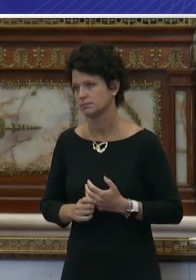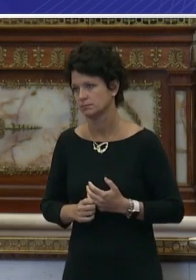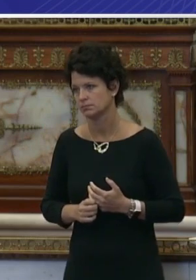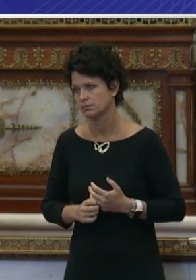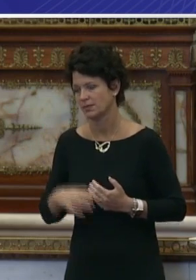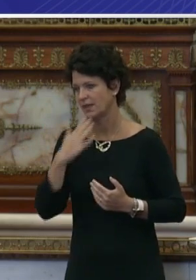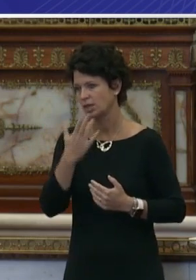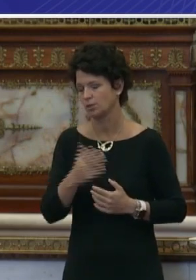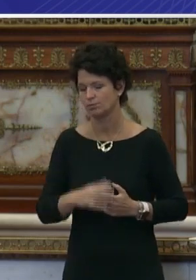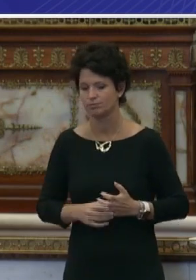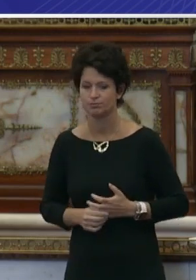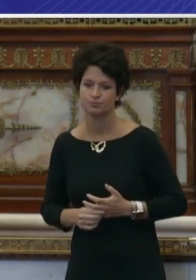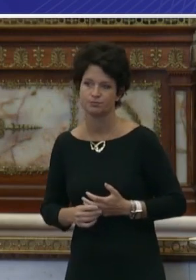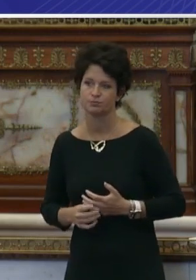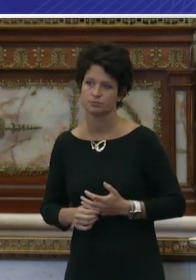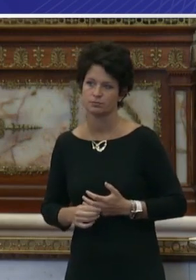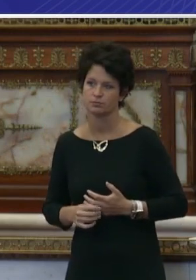Thank you.